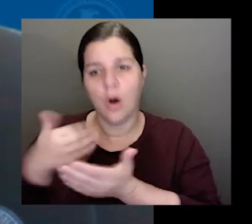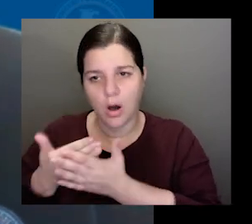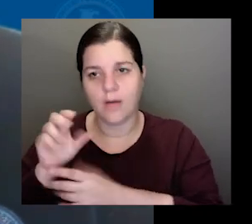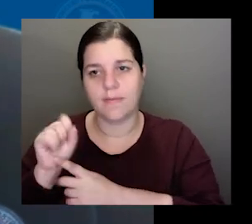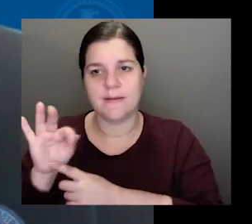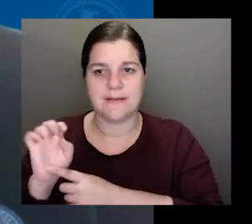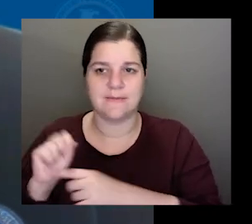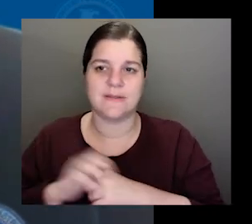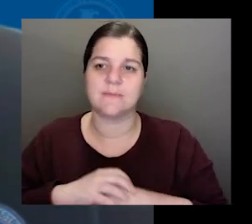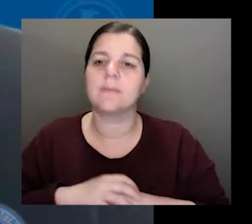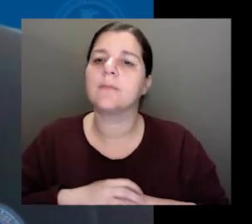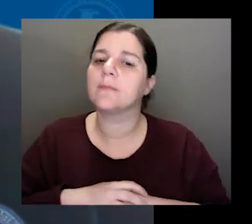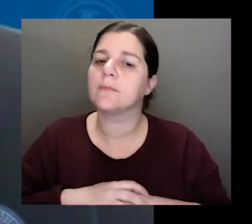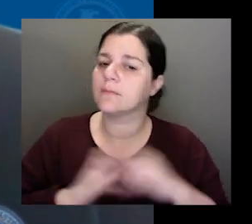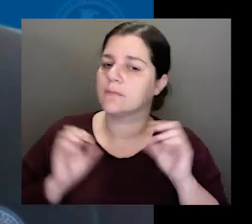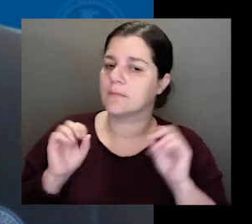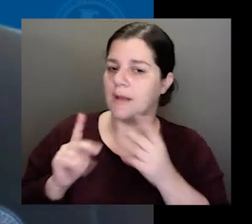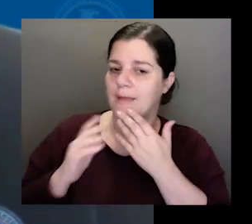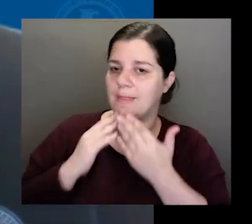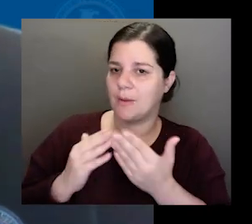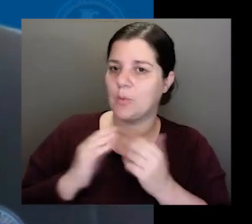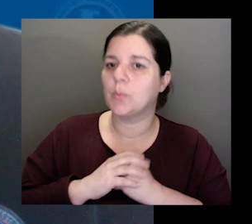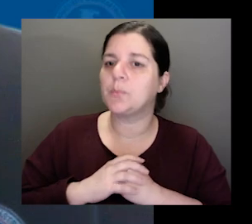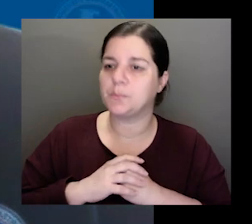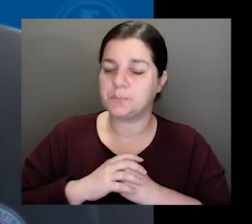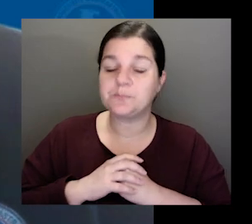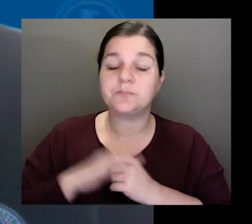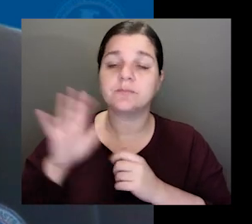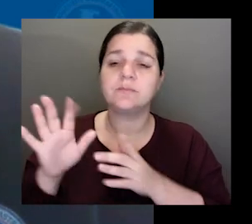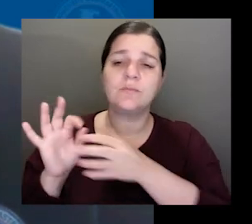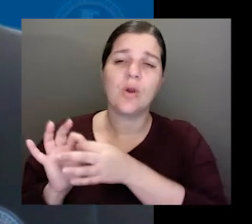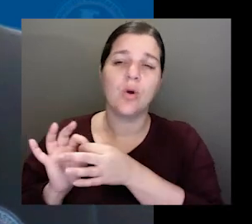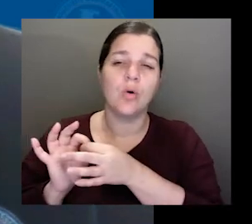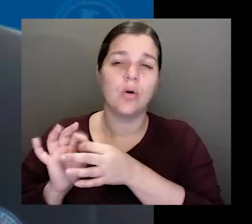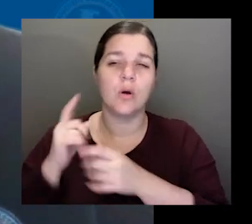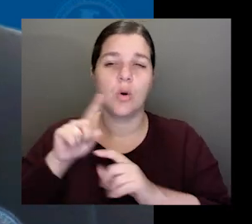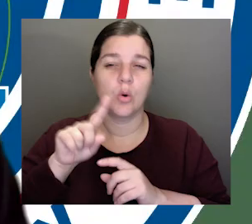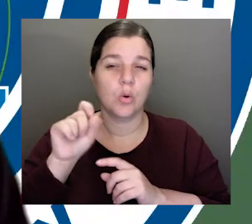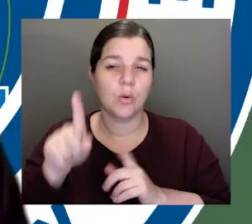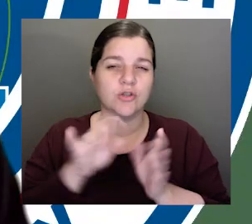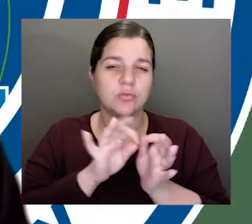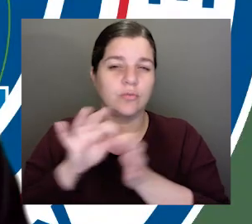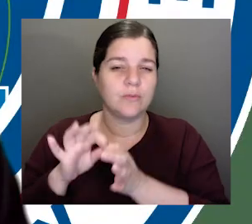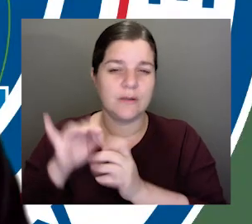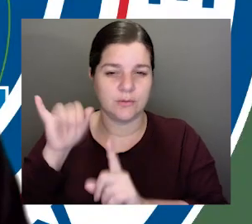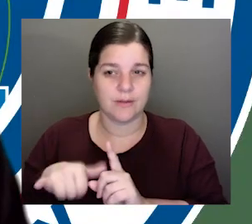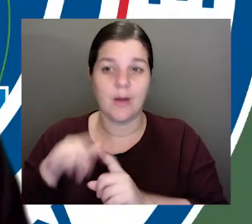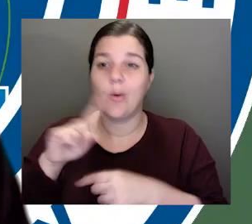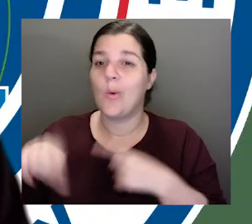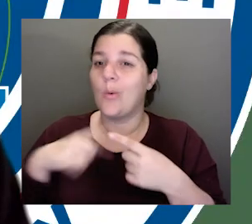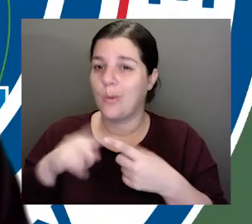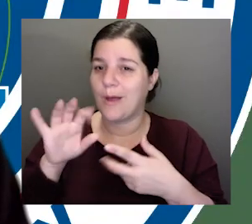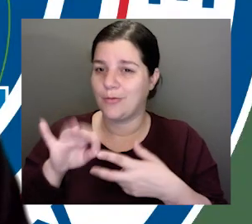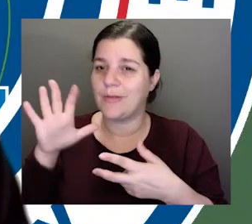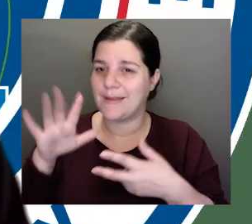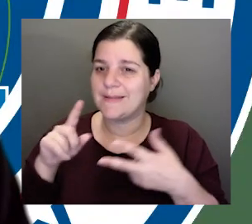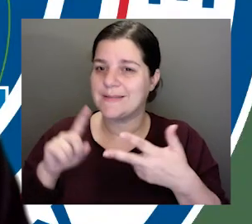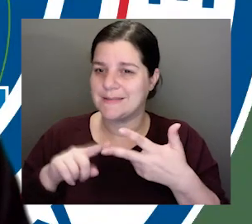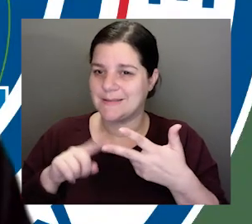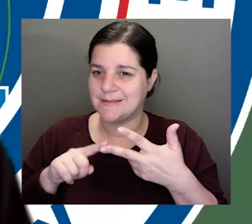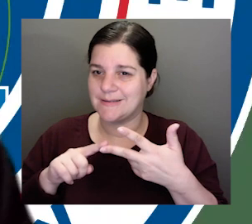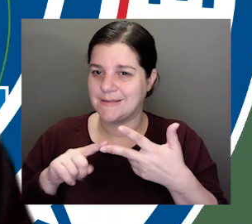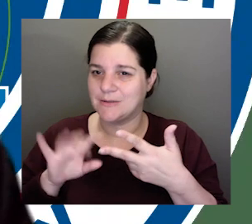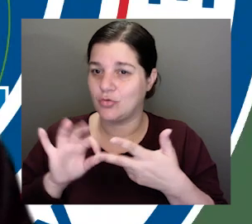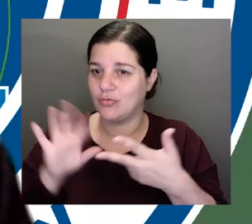Thank you. And a related question to that, when will SAFE 3.0 be released? And to